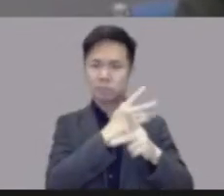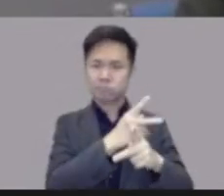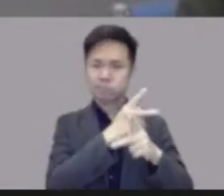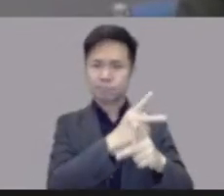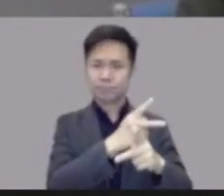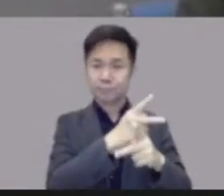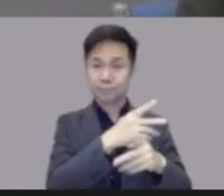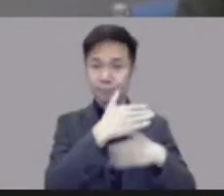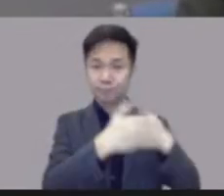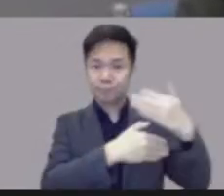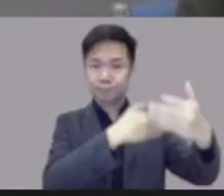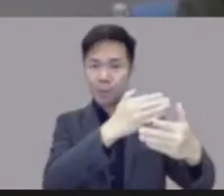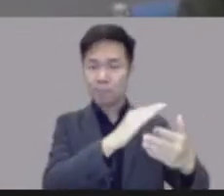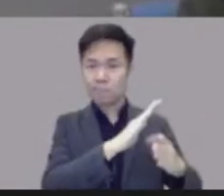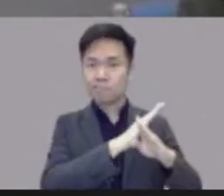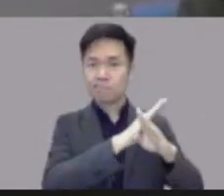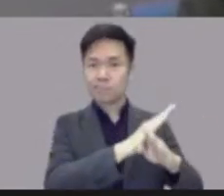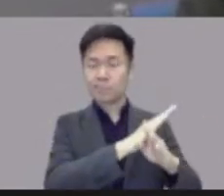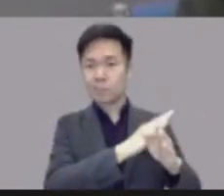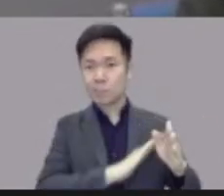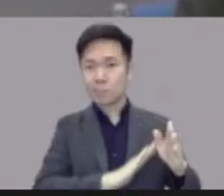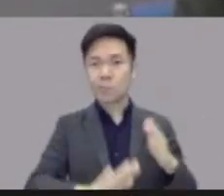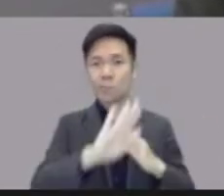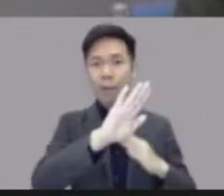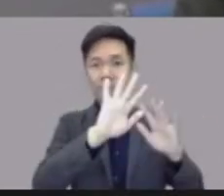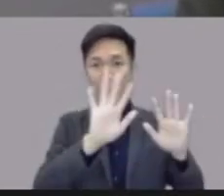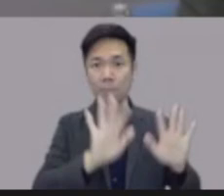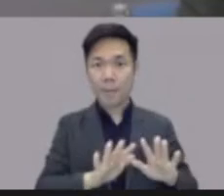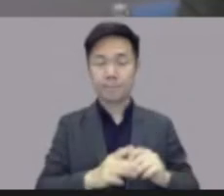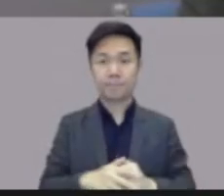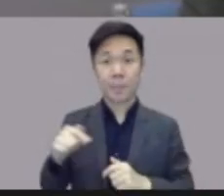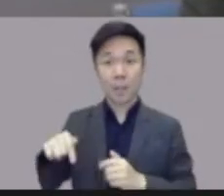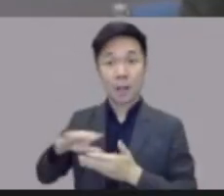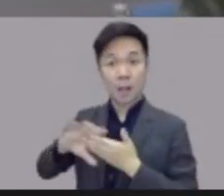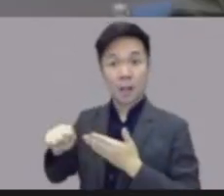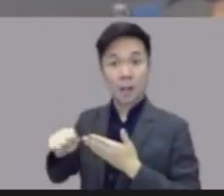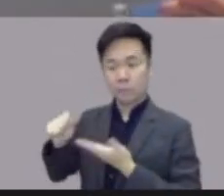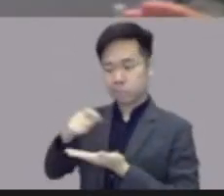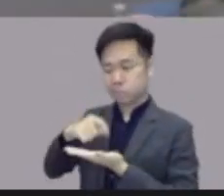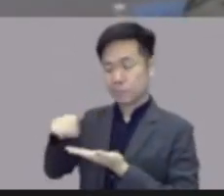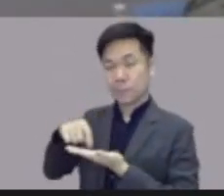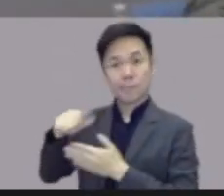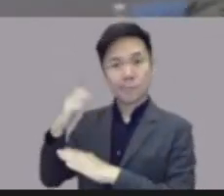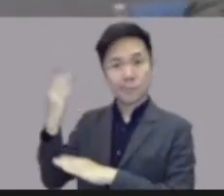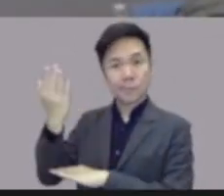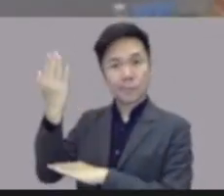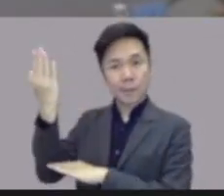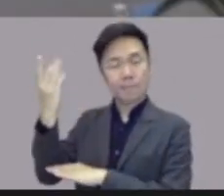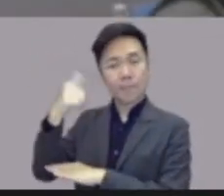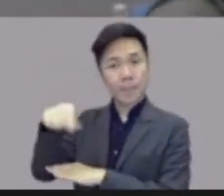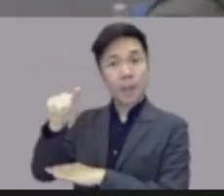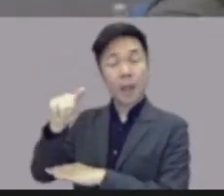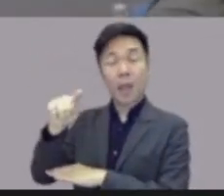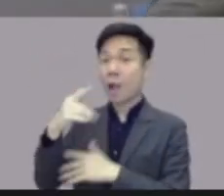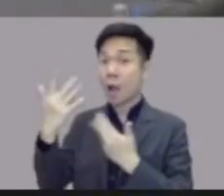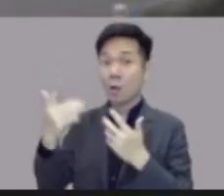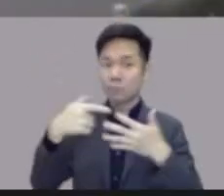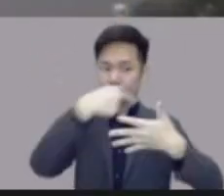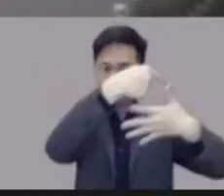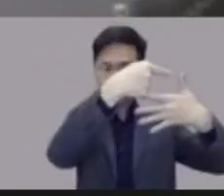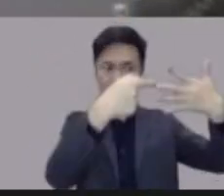conducted by Secretariat climate change actions was identified area of greatest concerns in the key environment and development